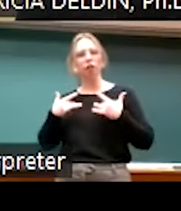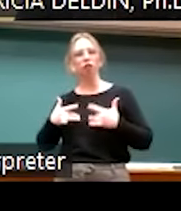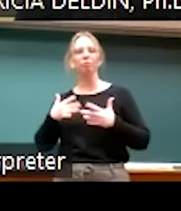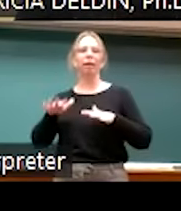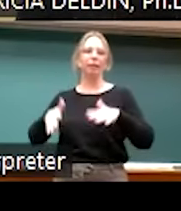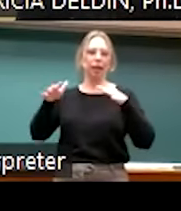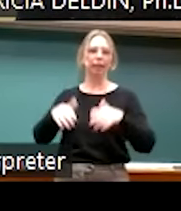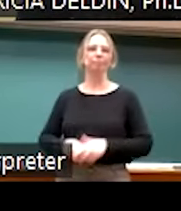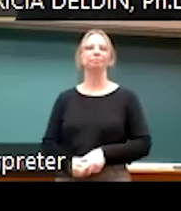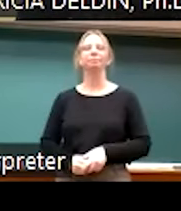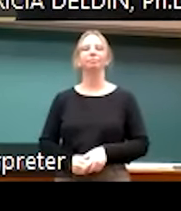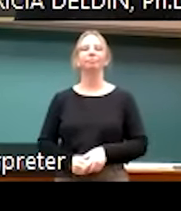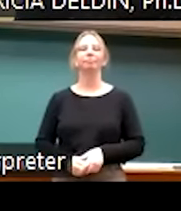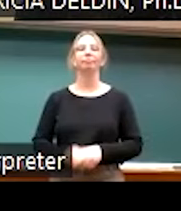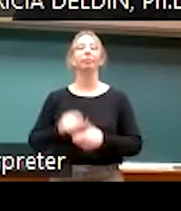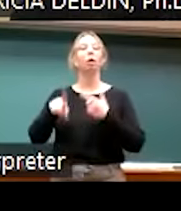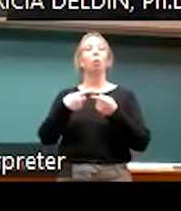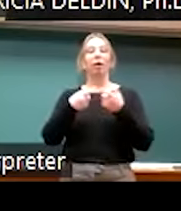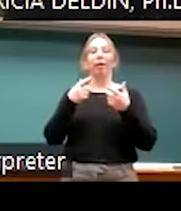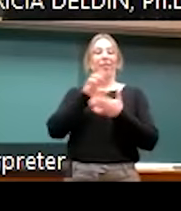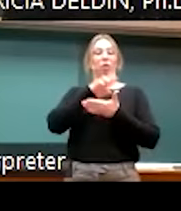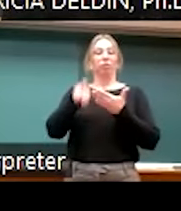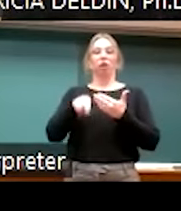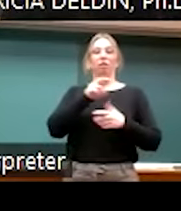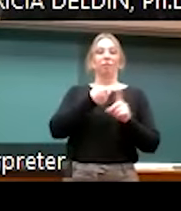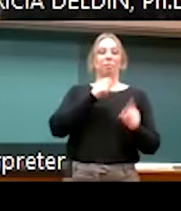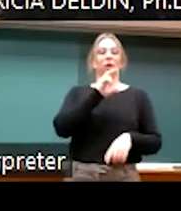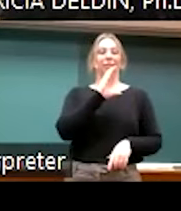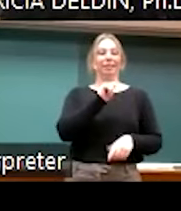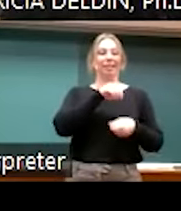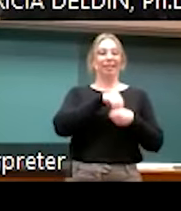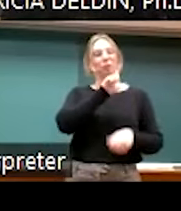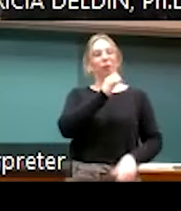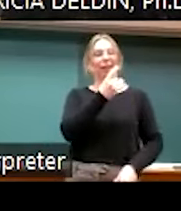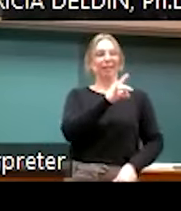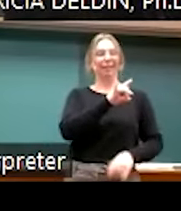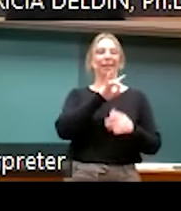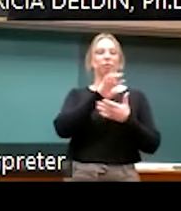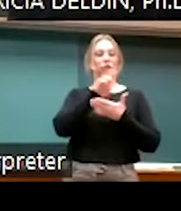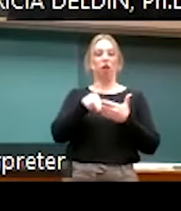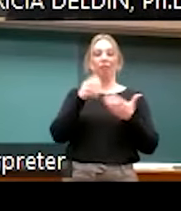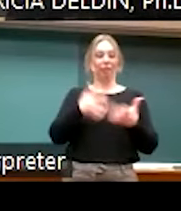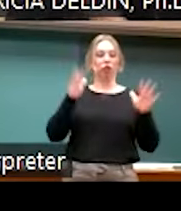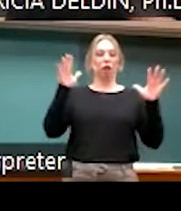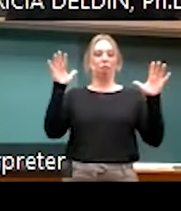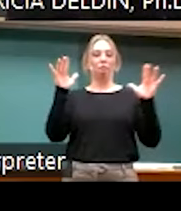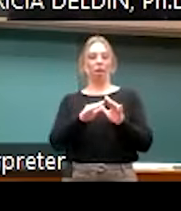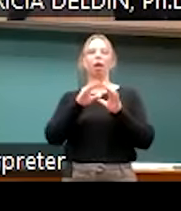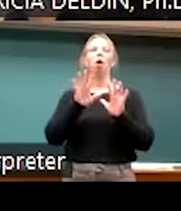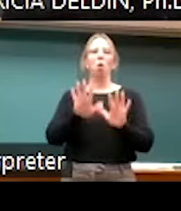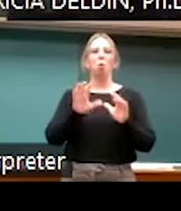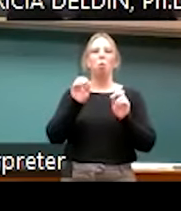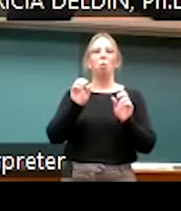Okay. Once we saw the results of that RCT in end of 2018, we thought, okay, now it's time to